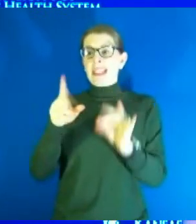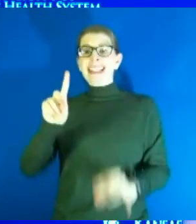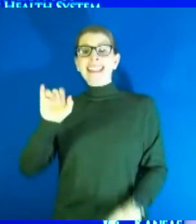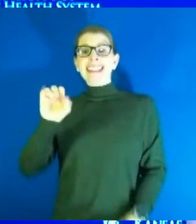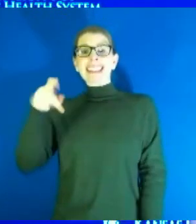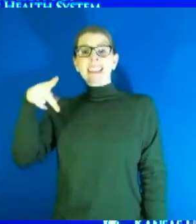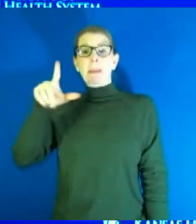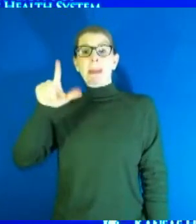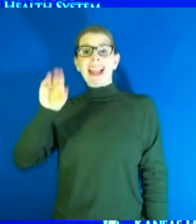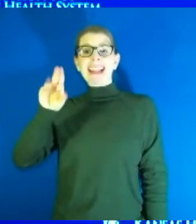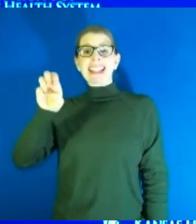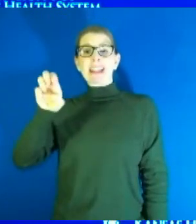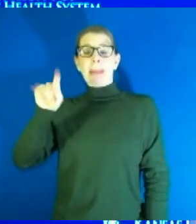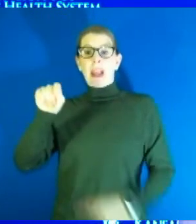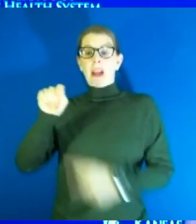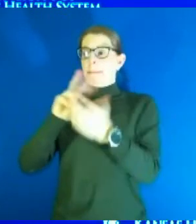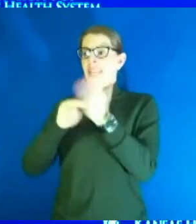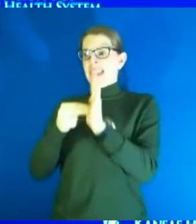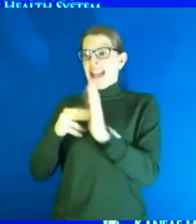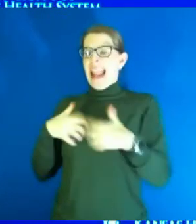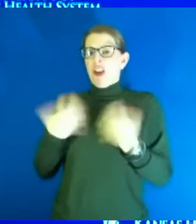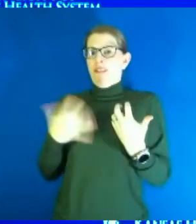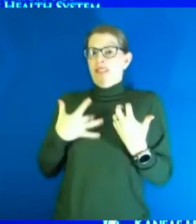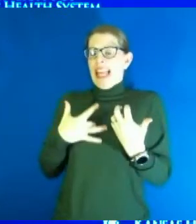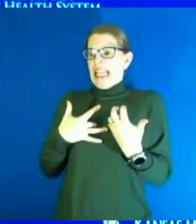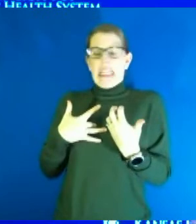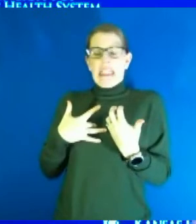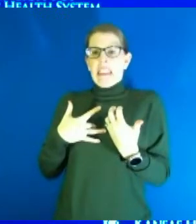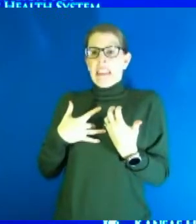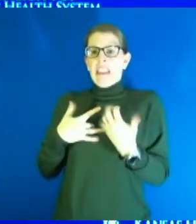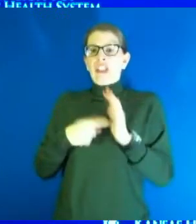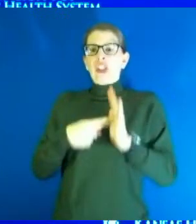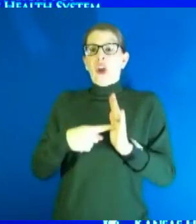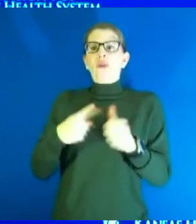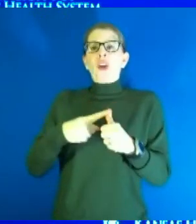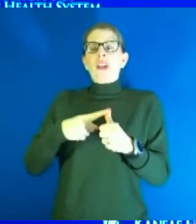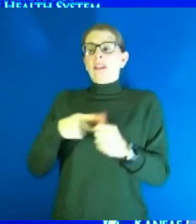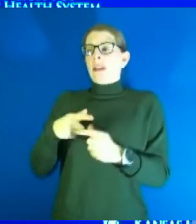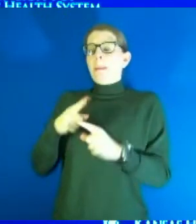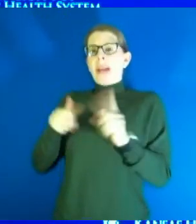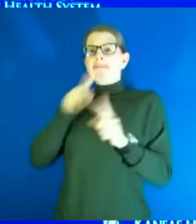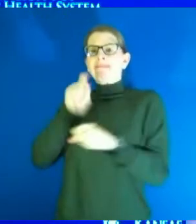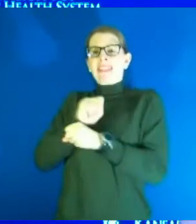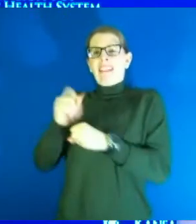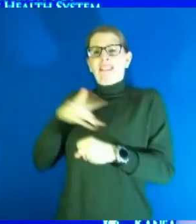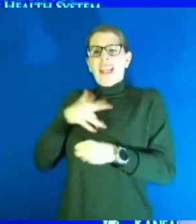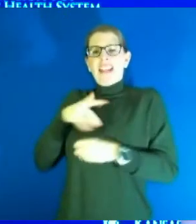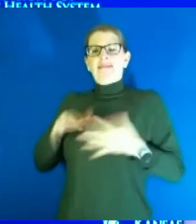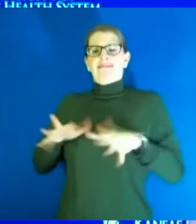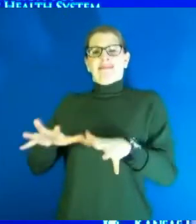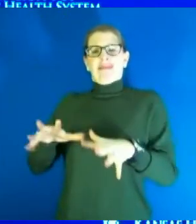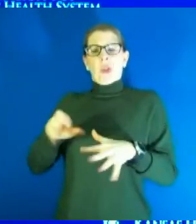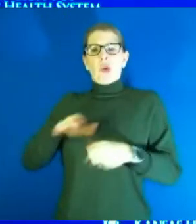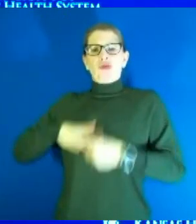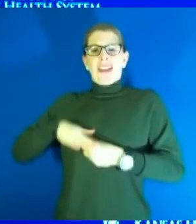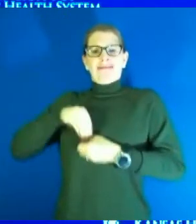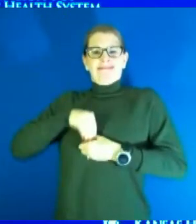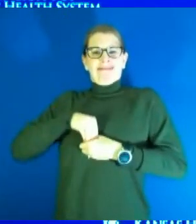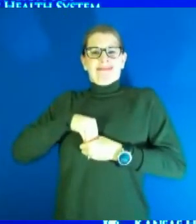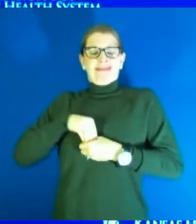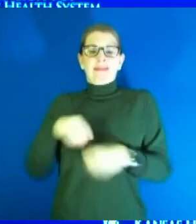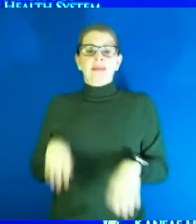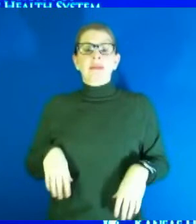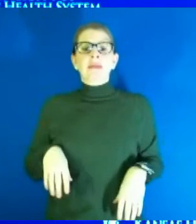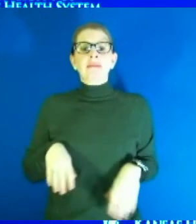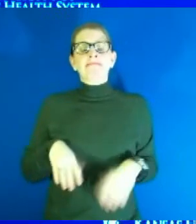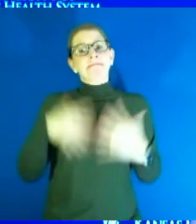of displacement of anger, and it comes in and it goes out to people you don't even know. And this is so common in the world today. Unfortunately, it's the